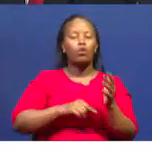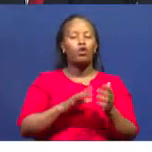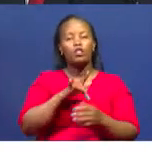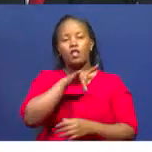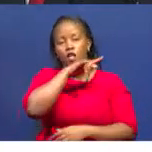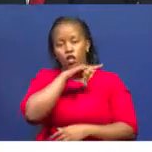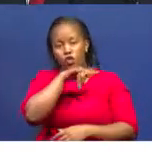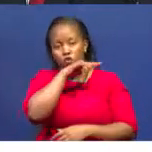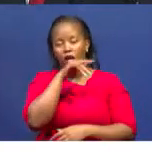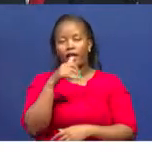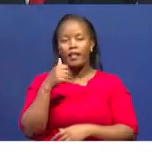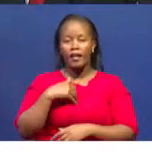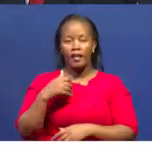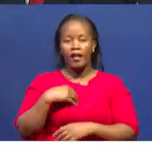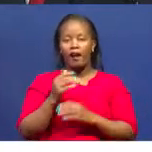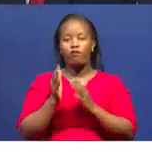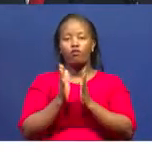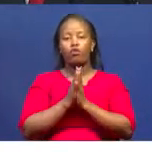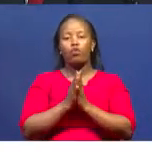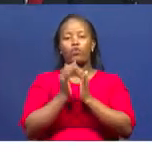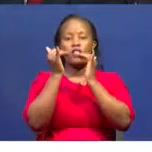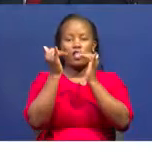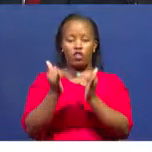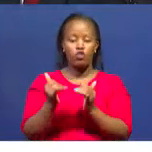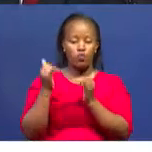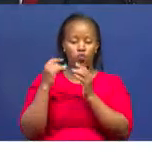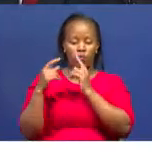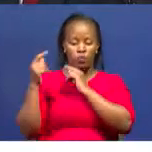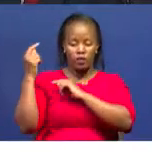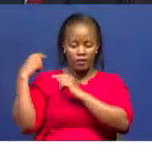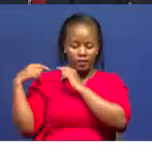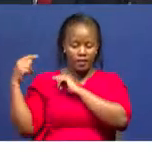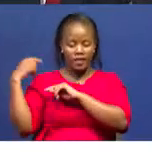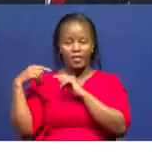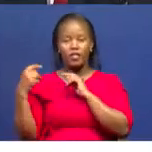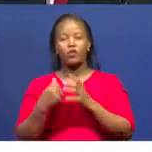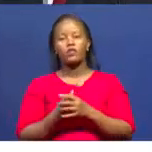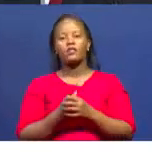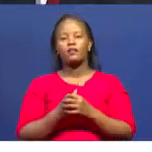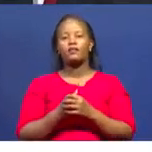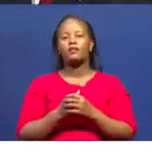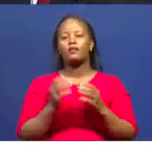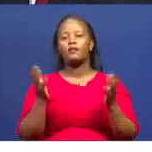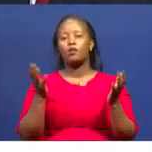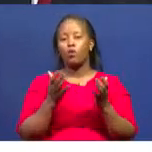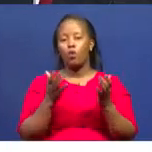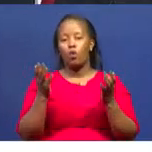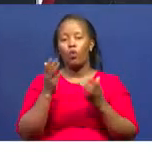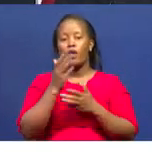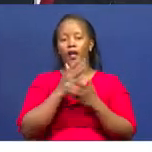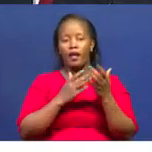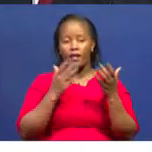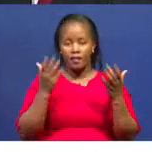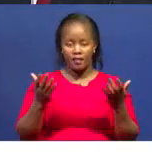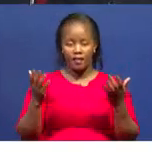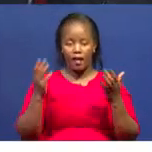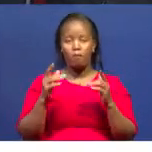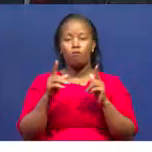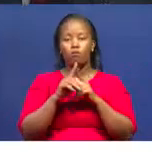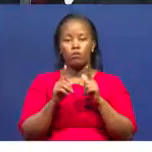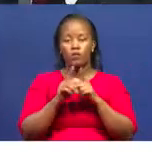new tradition where people are called co-coaches, where both of them are the same